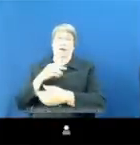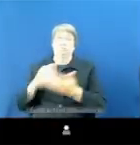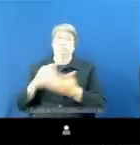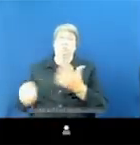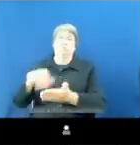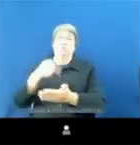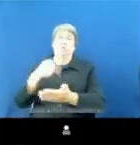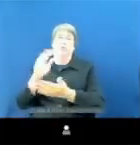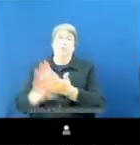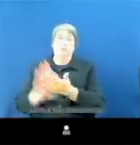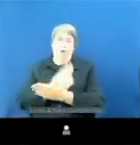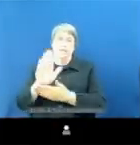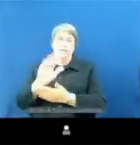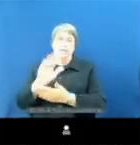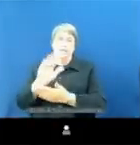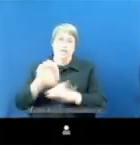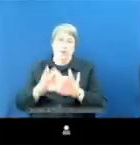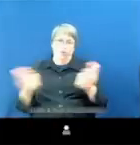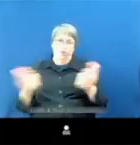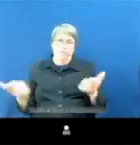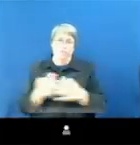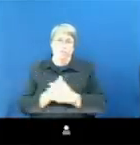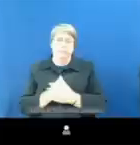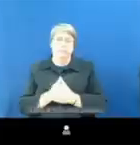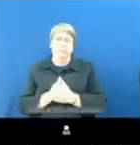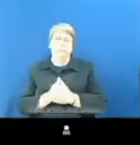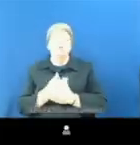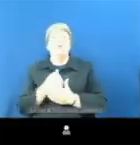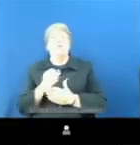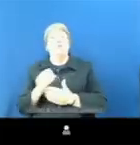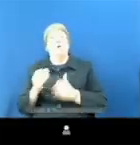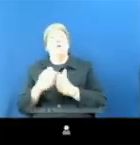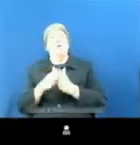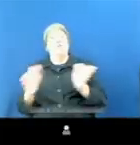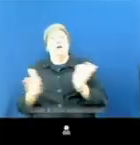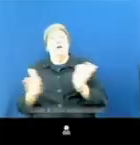the first assumption for legal interpreters is that generalist